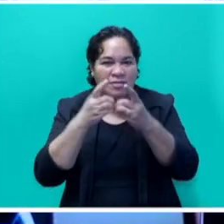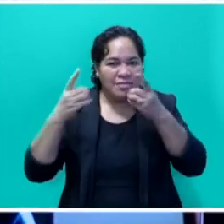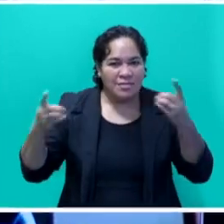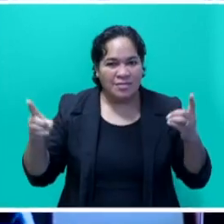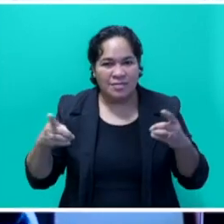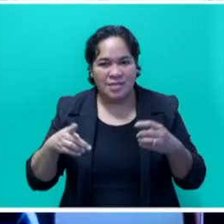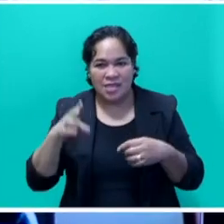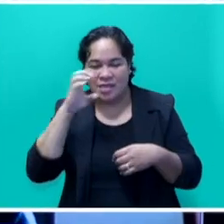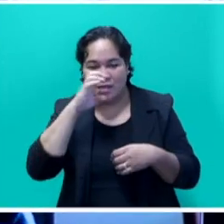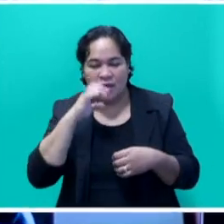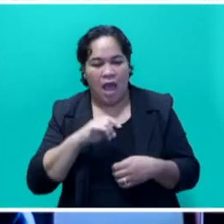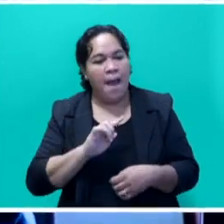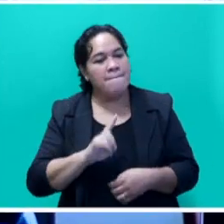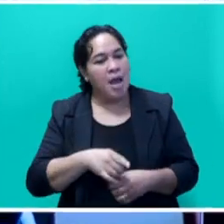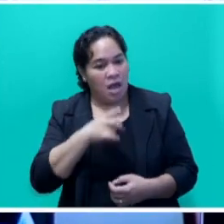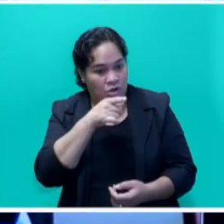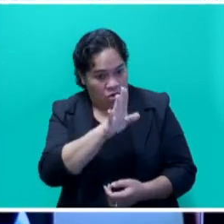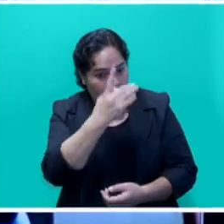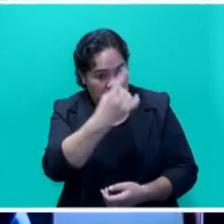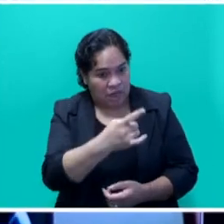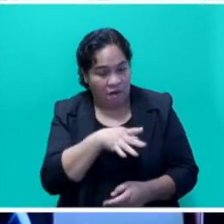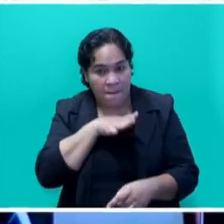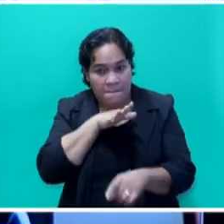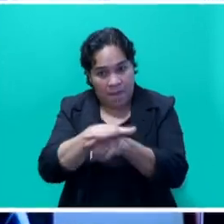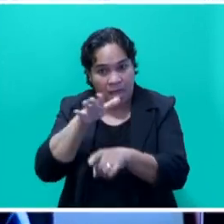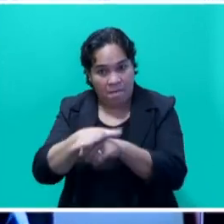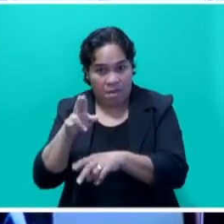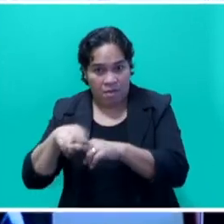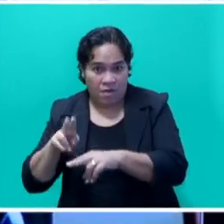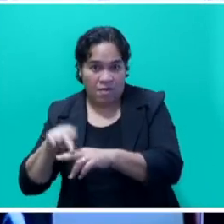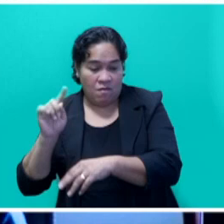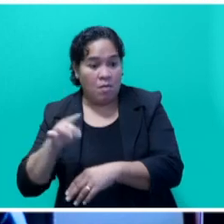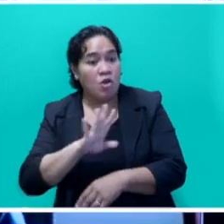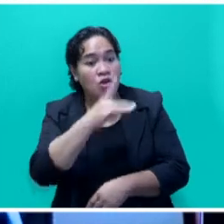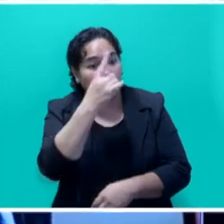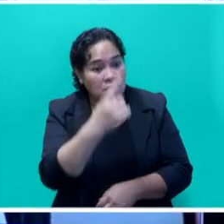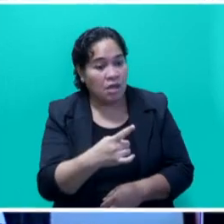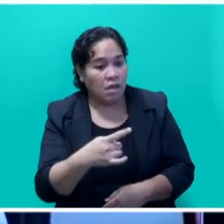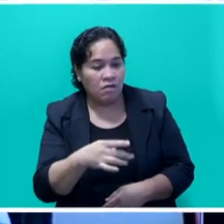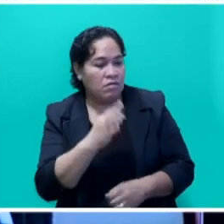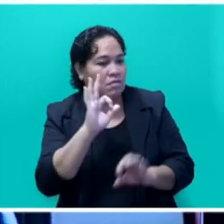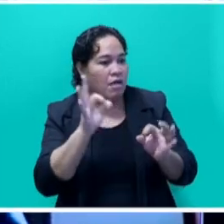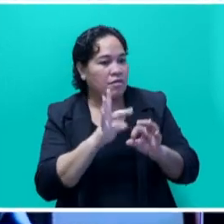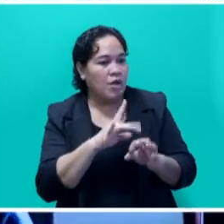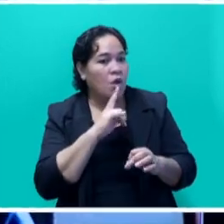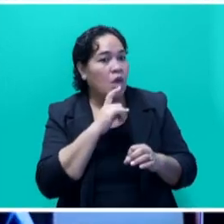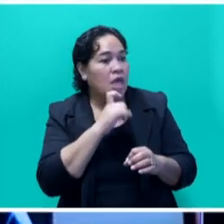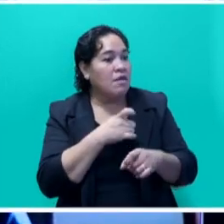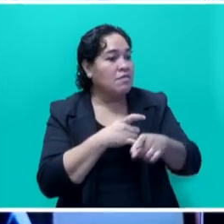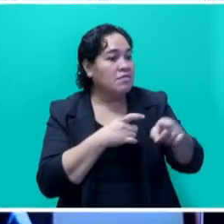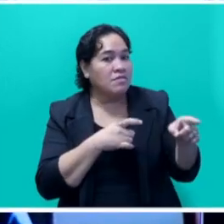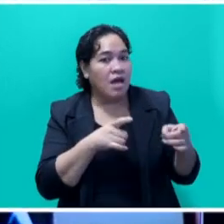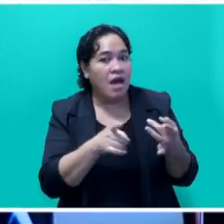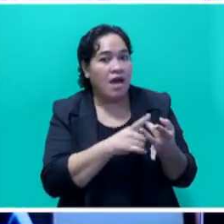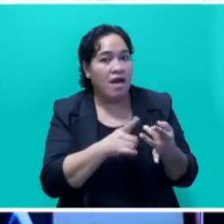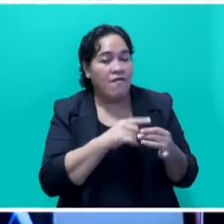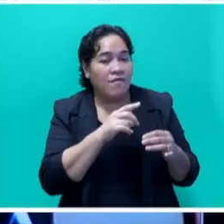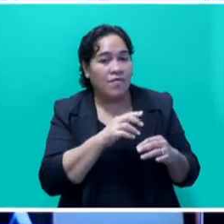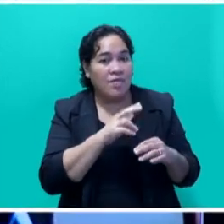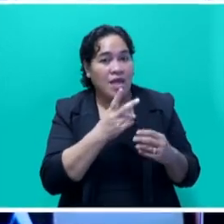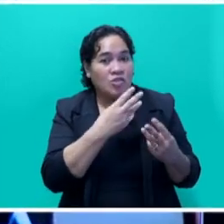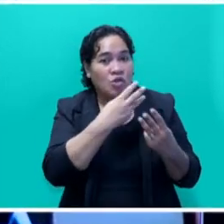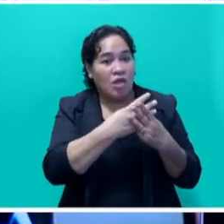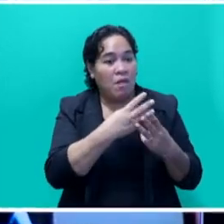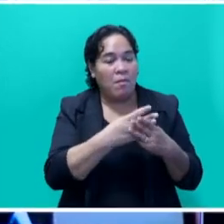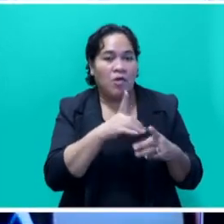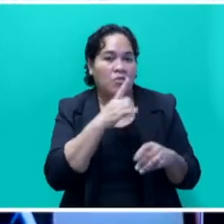up to Sodelpa's racism. Does not have the gumption. He'll only have a go at the Honorable Prime Minister, only have a go at Fiji First. That's